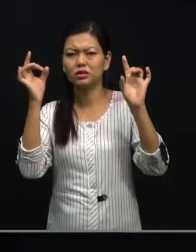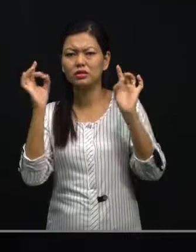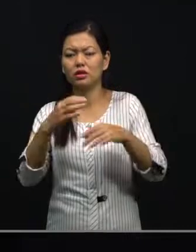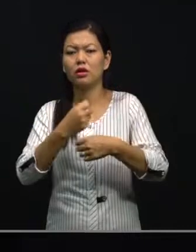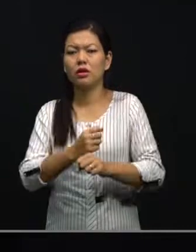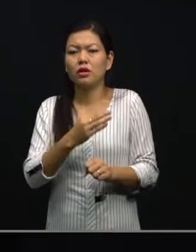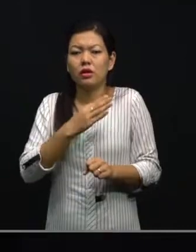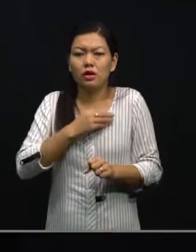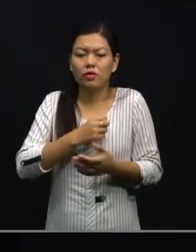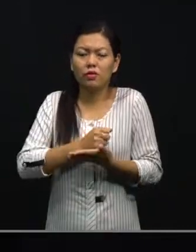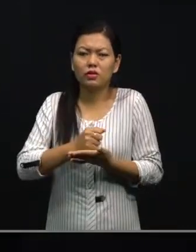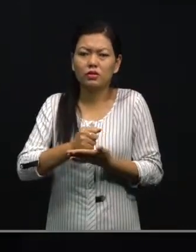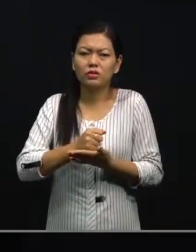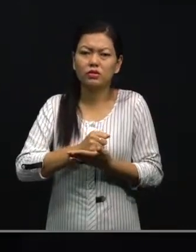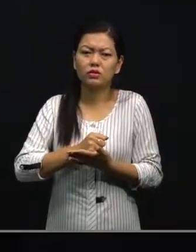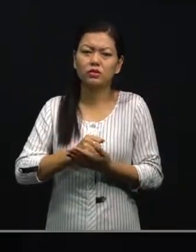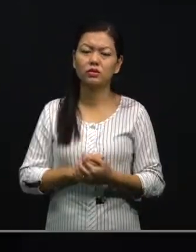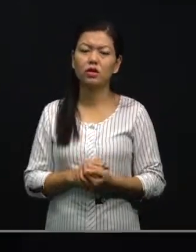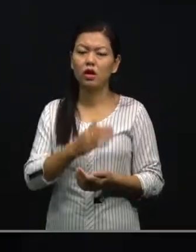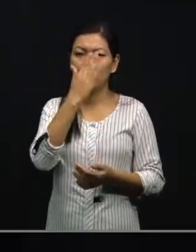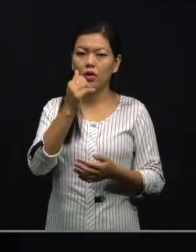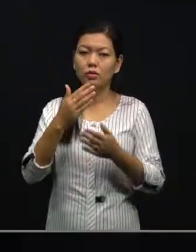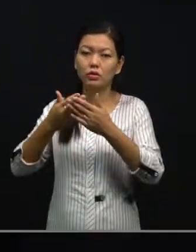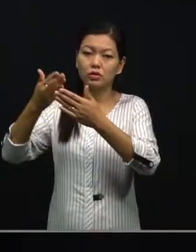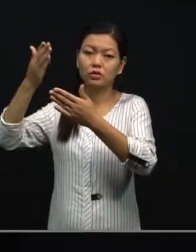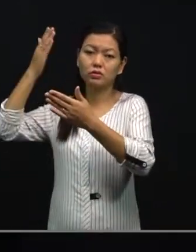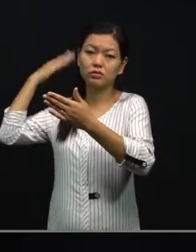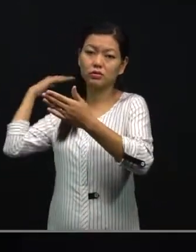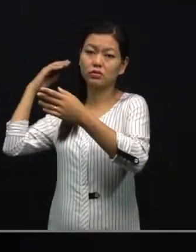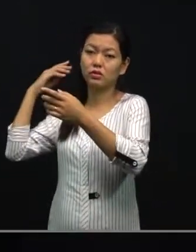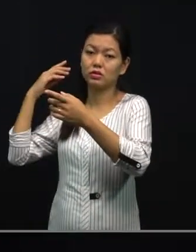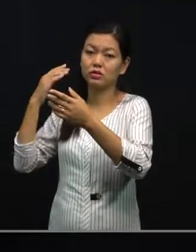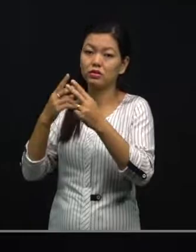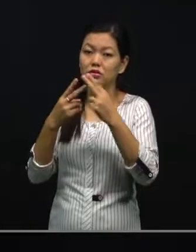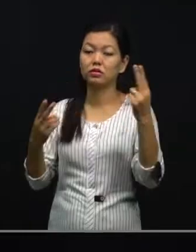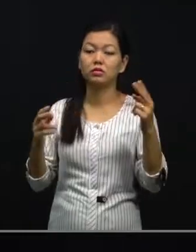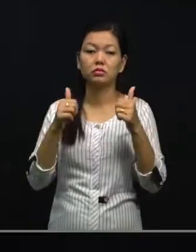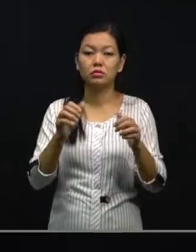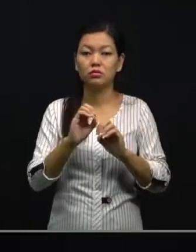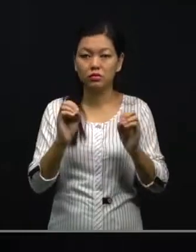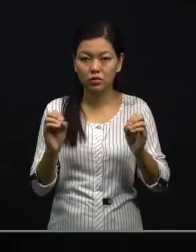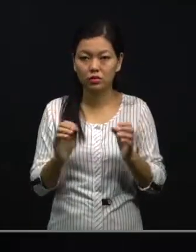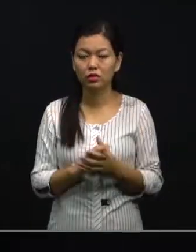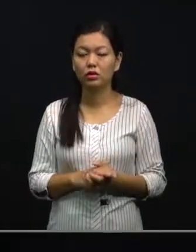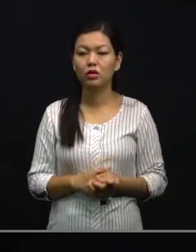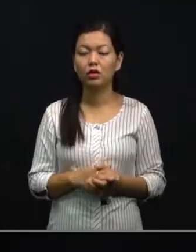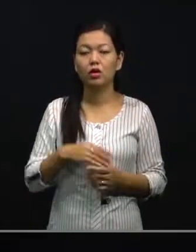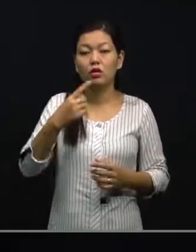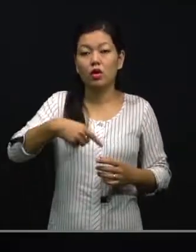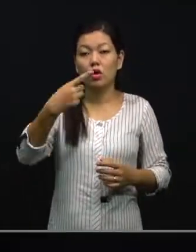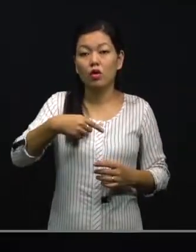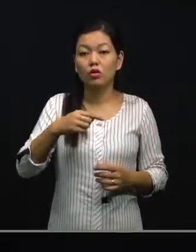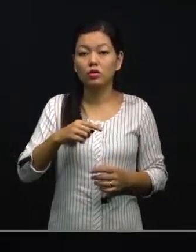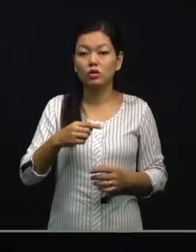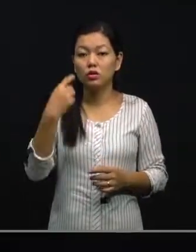when he was reliving his past about his great career as a ghost, terrorizing people, he terrorized those people so that